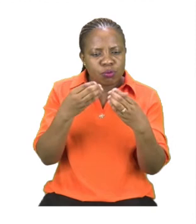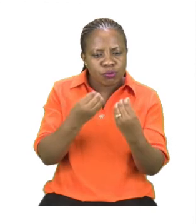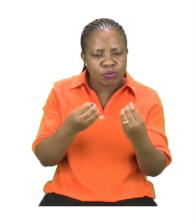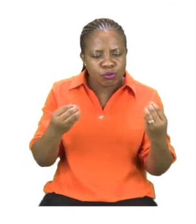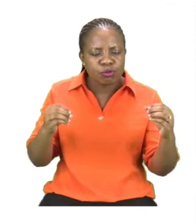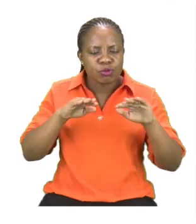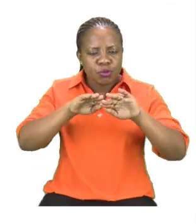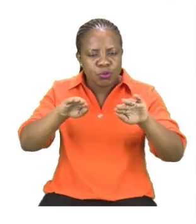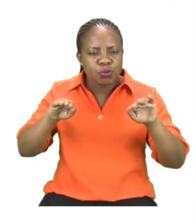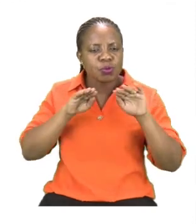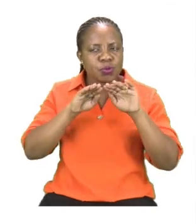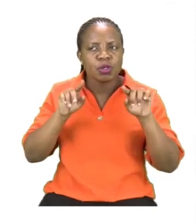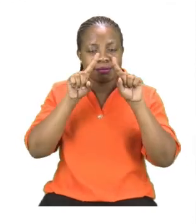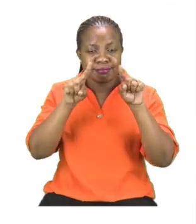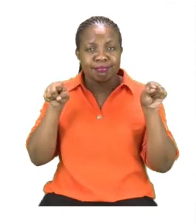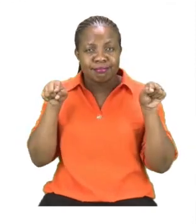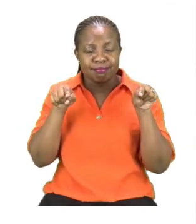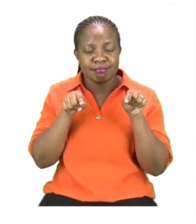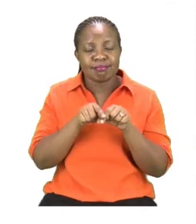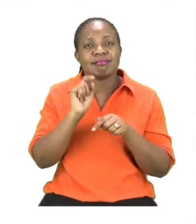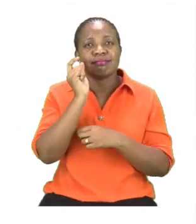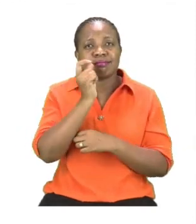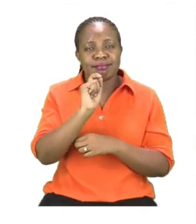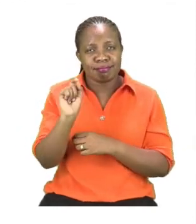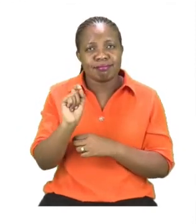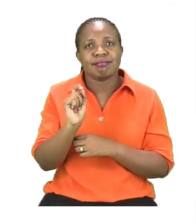box, you are going to write a 2.